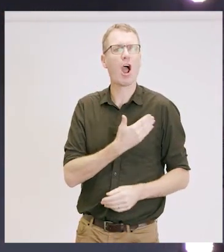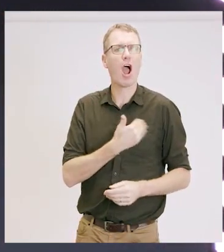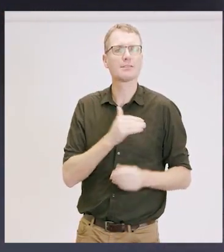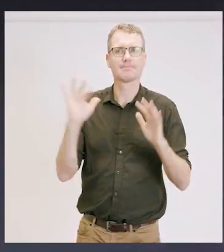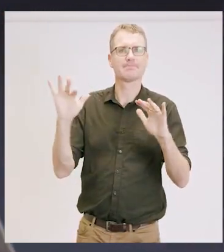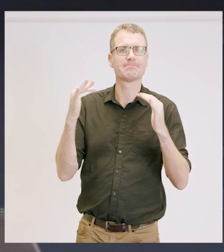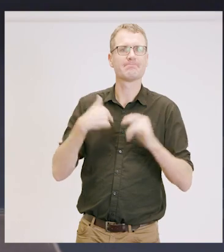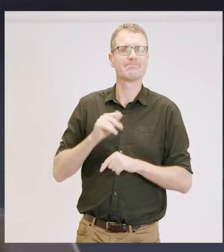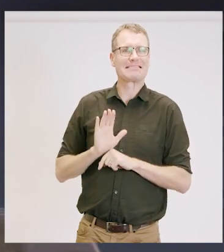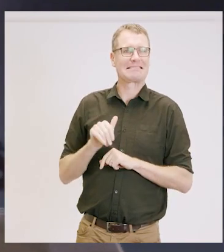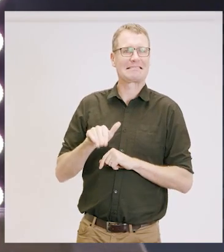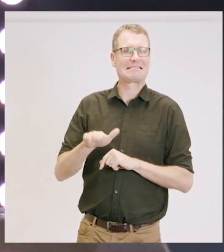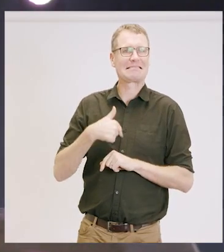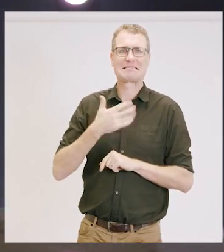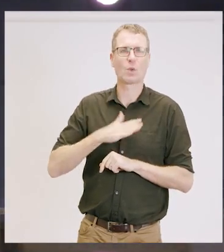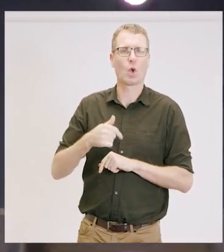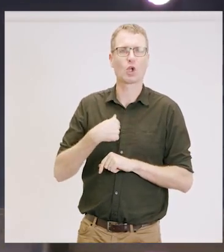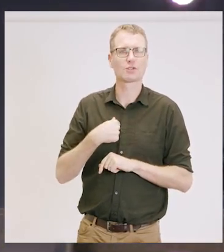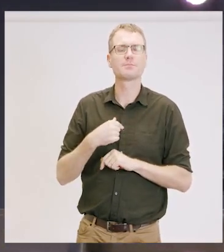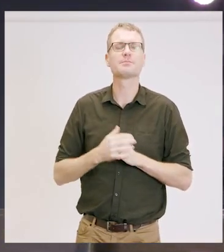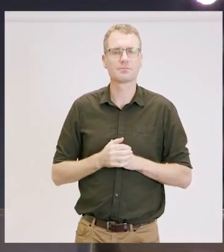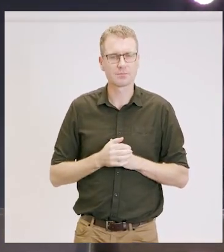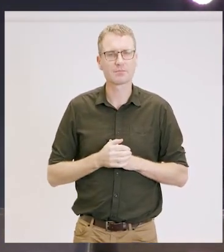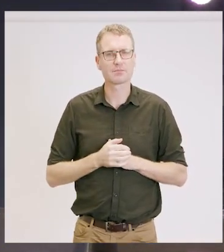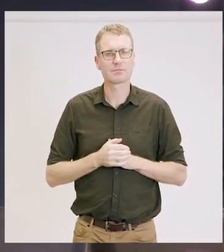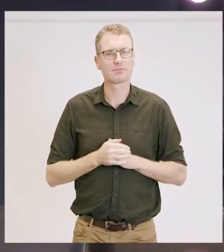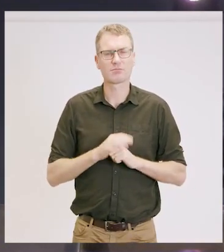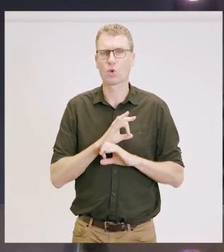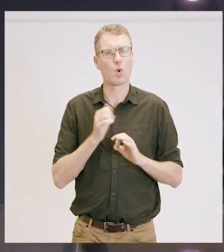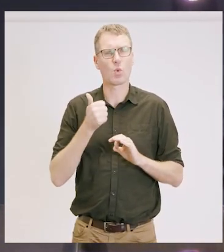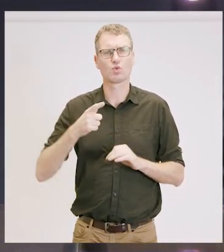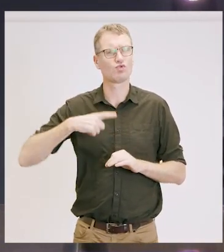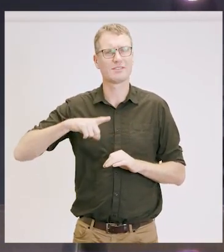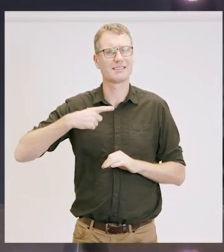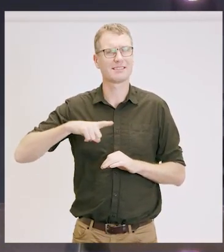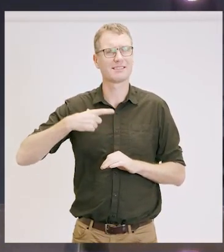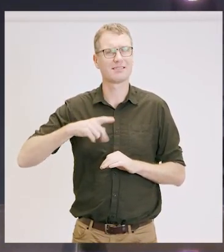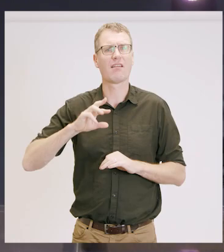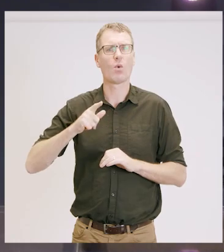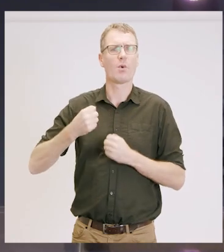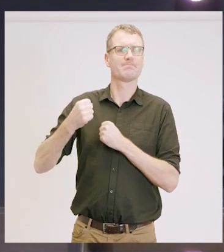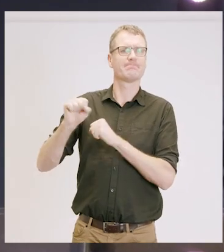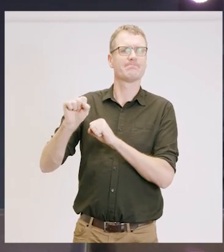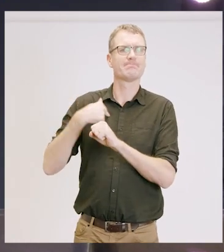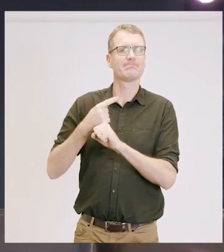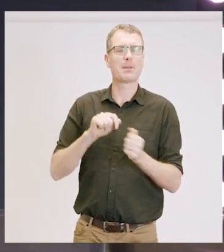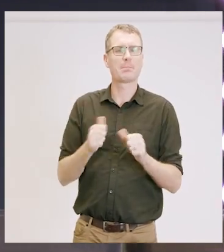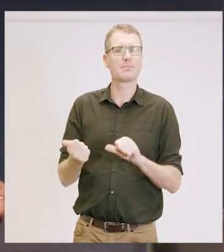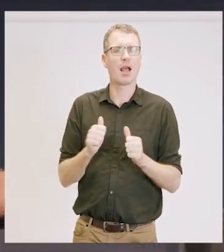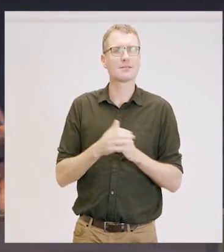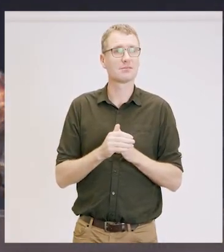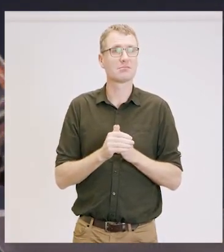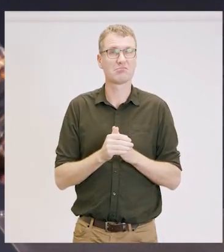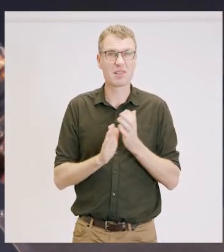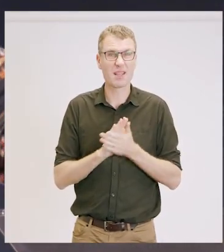do it because it's a matter of pride. And people just don't want to be put on public display. And that's a bad